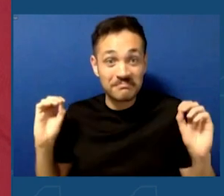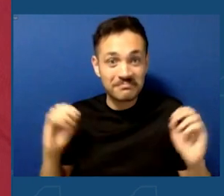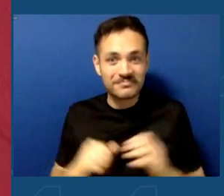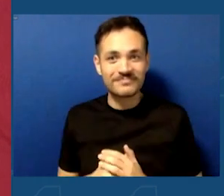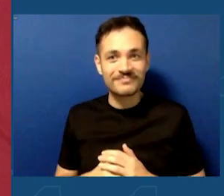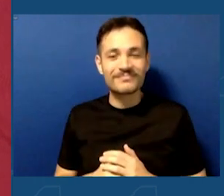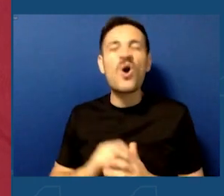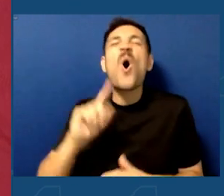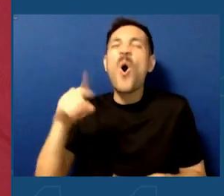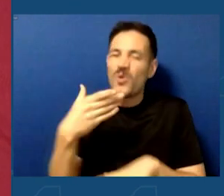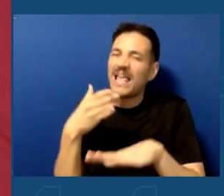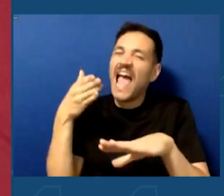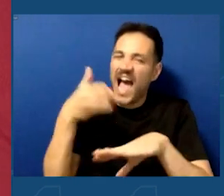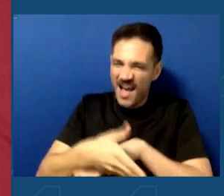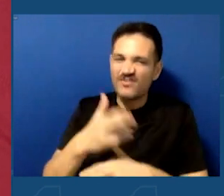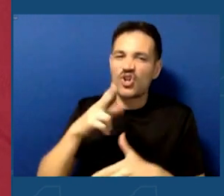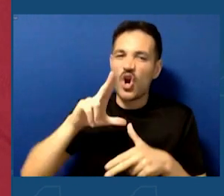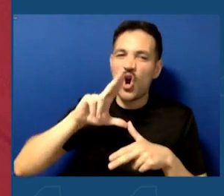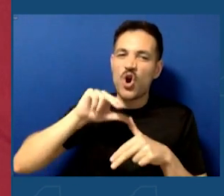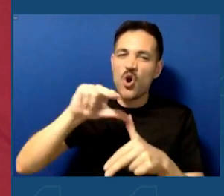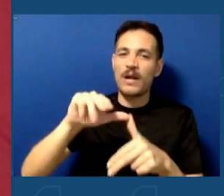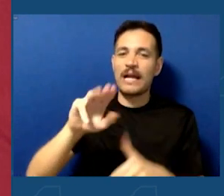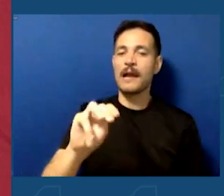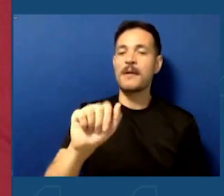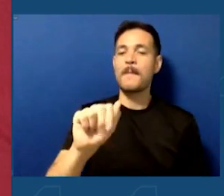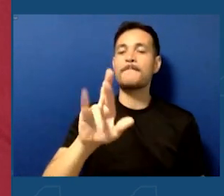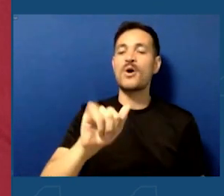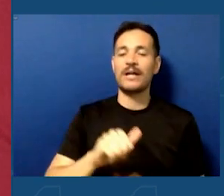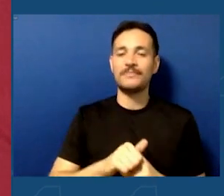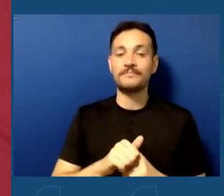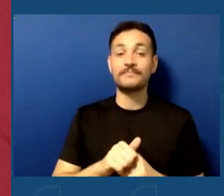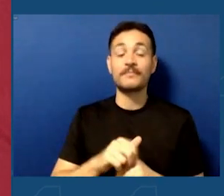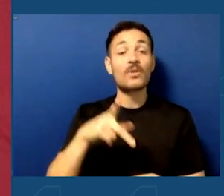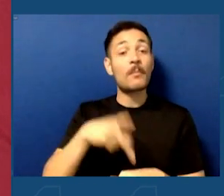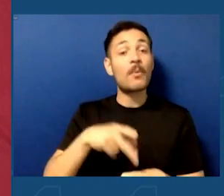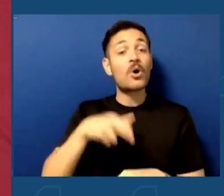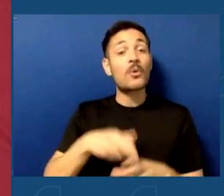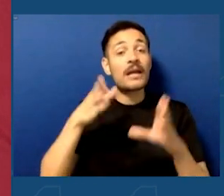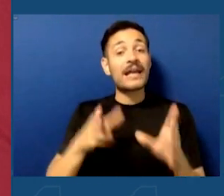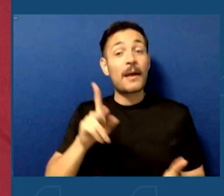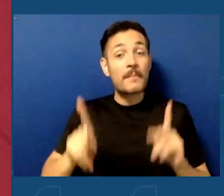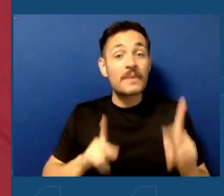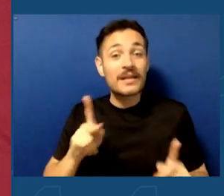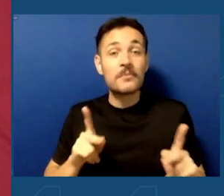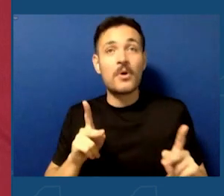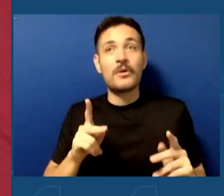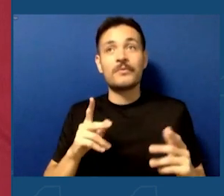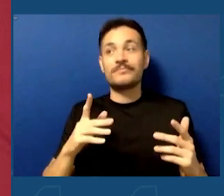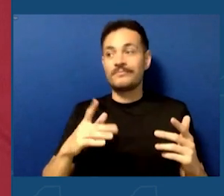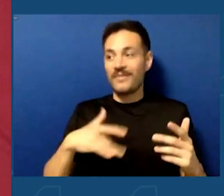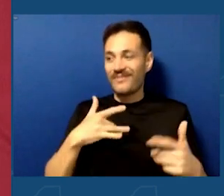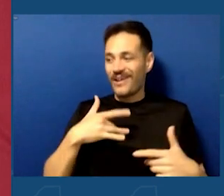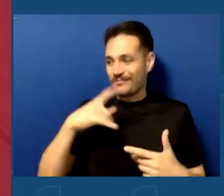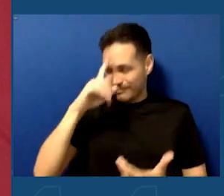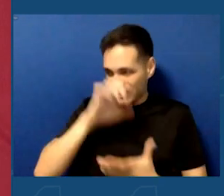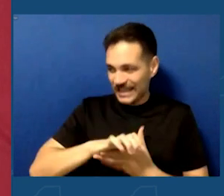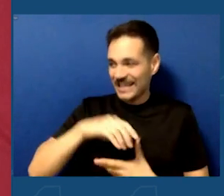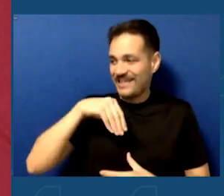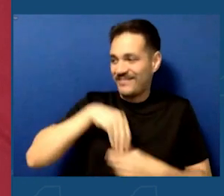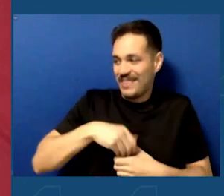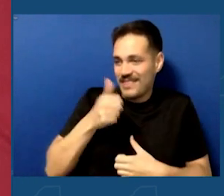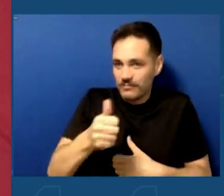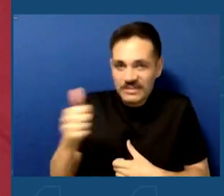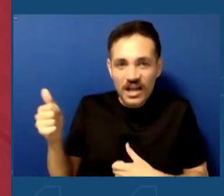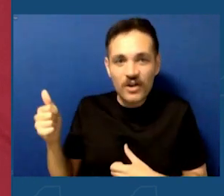people found themselves. They believe in their inner strength and